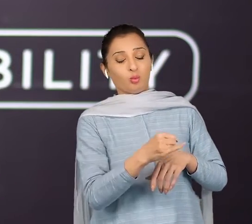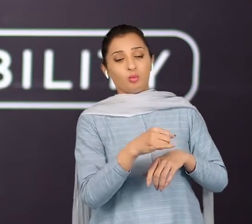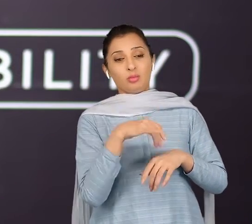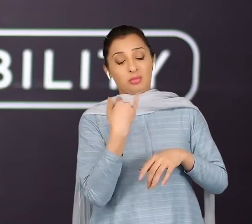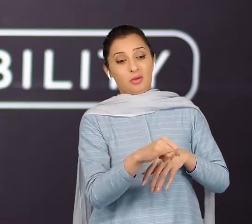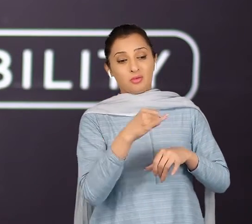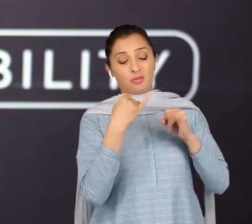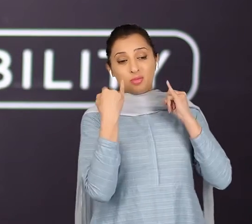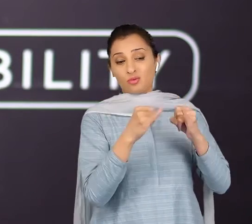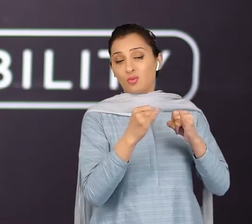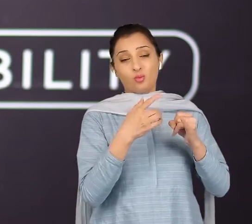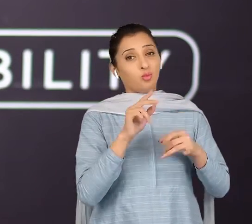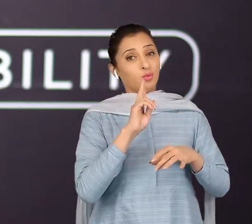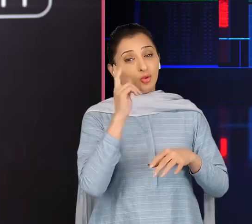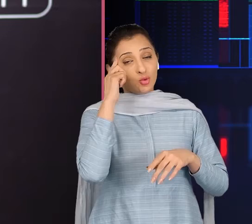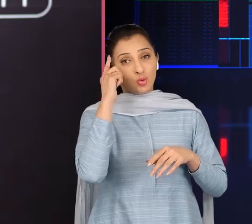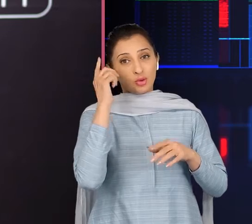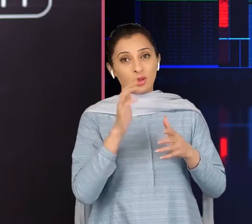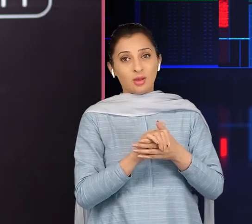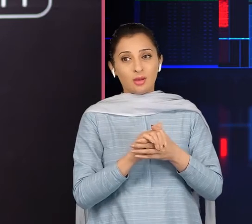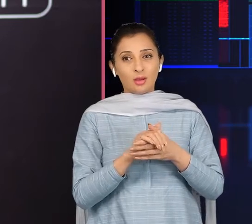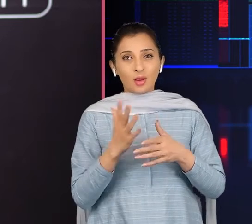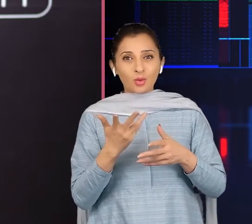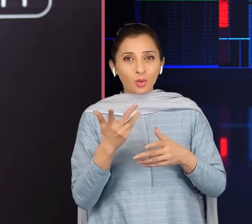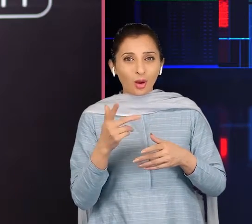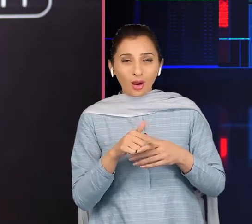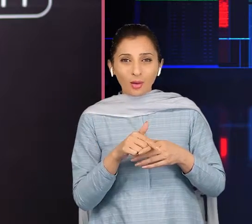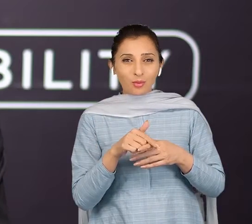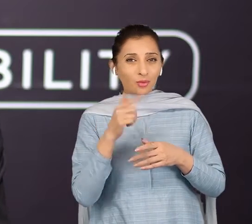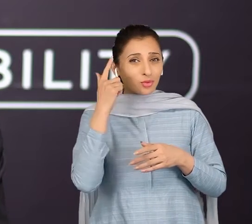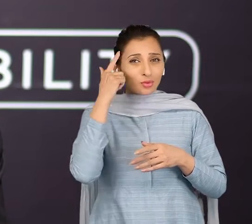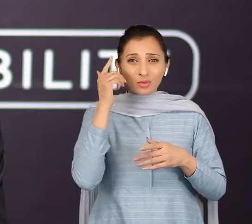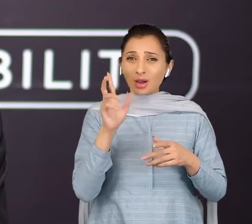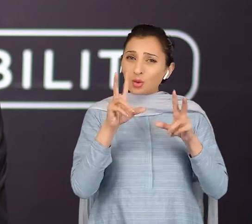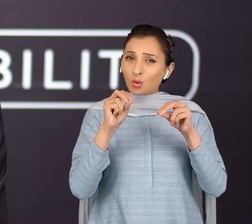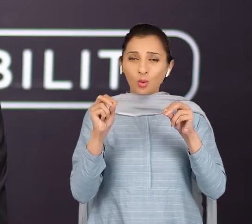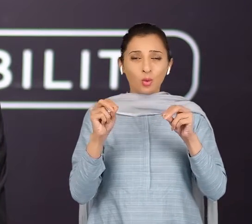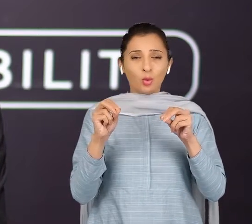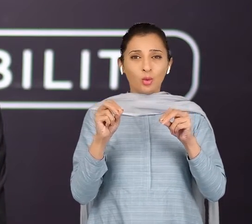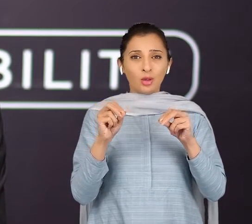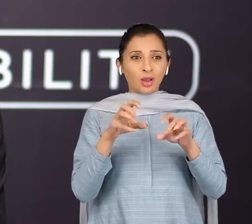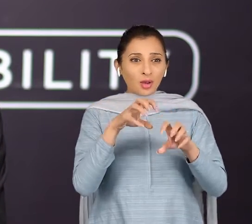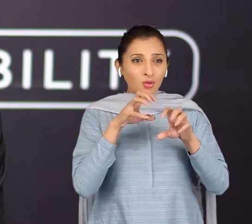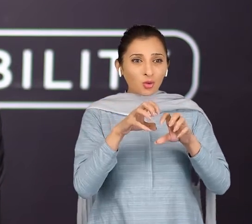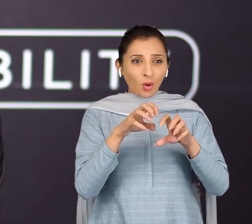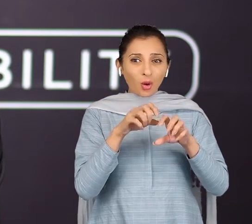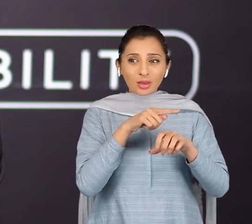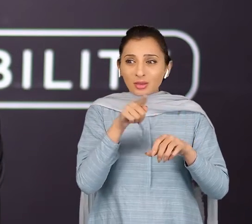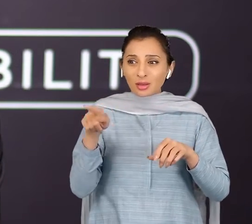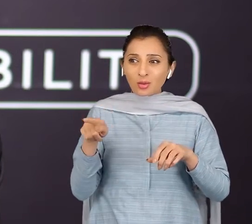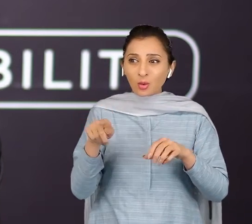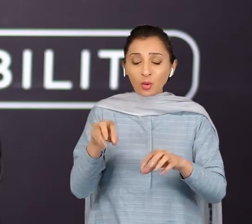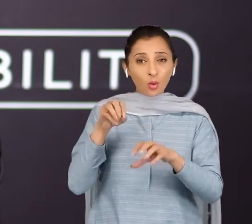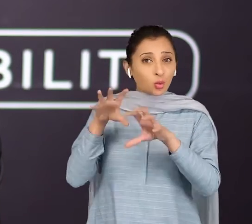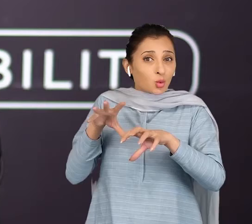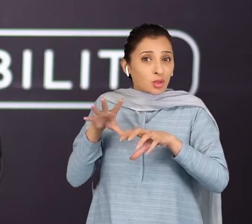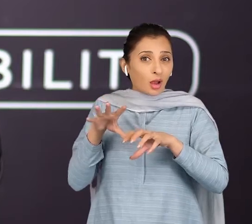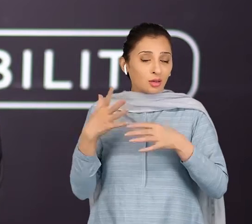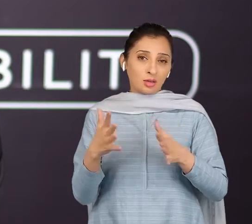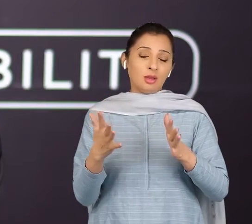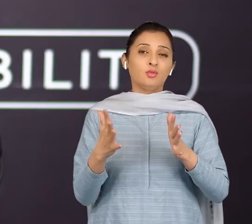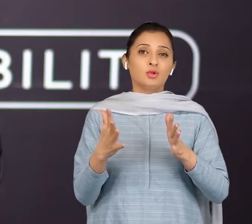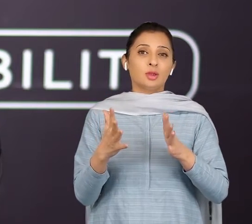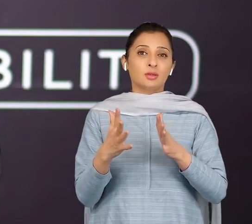make sense if you think about it, because dogs don't really mean harm. It's just us, bothering them for